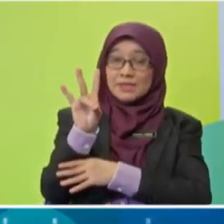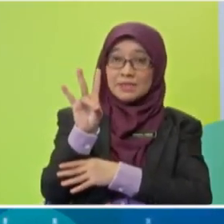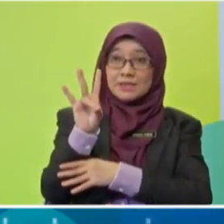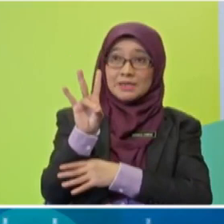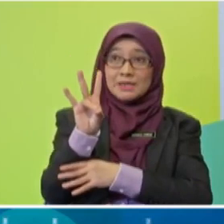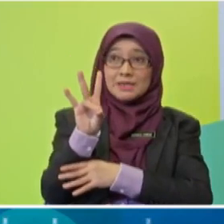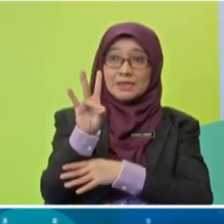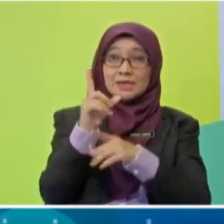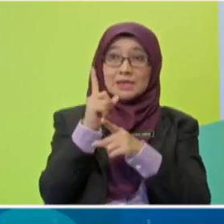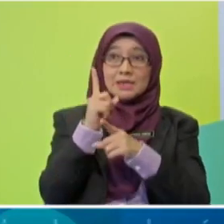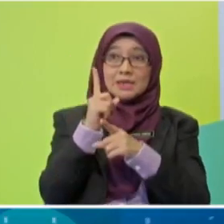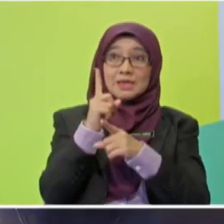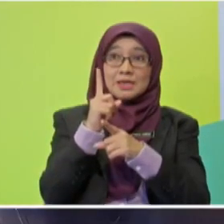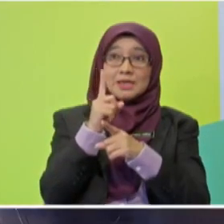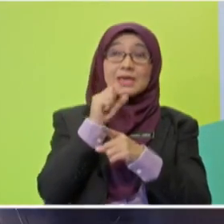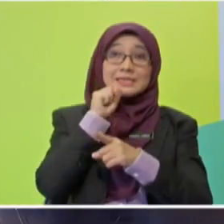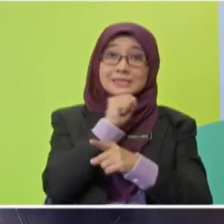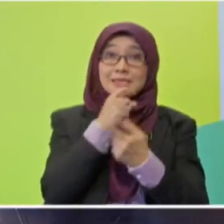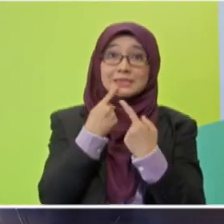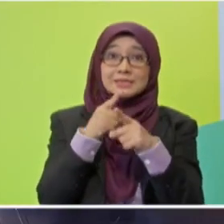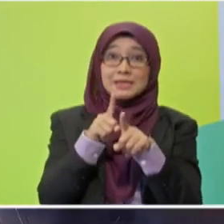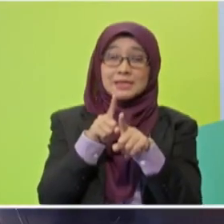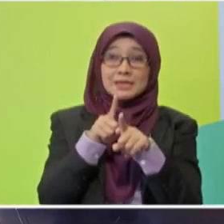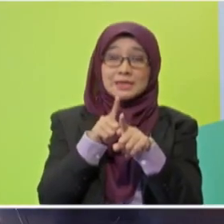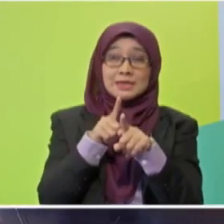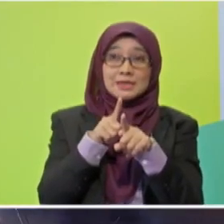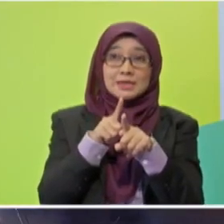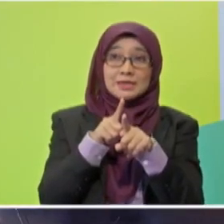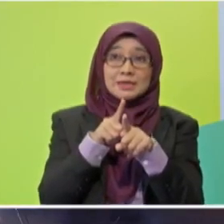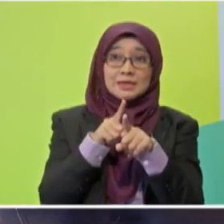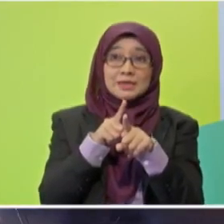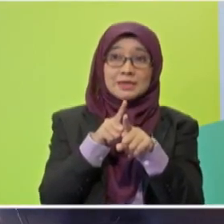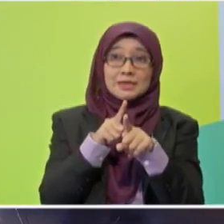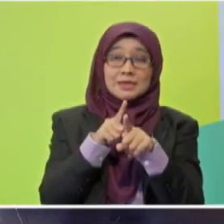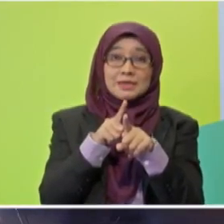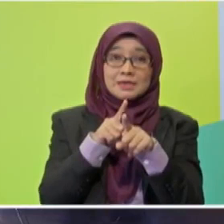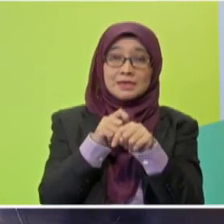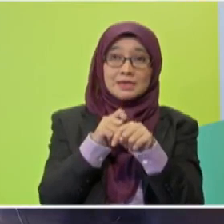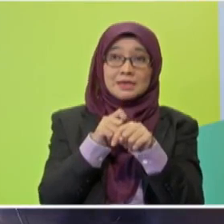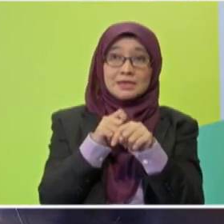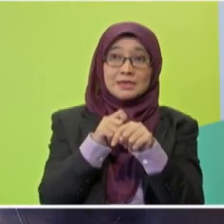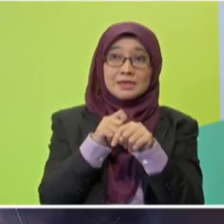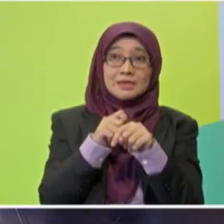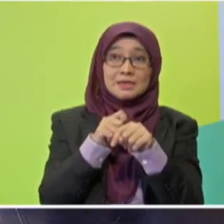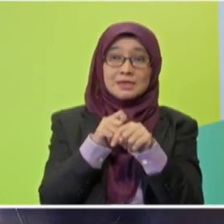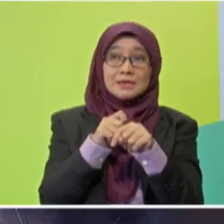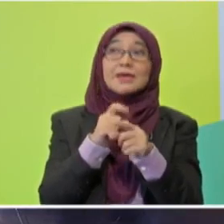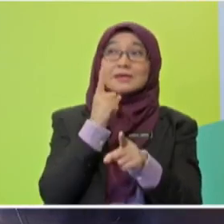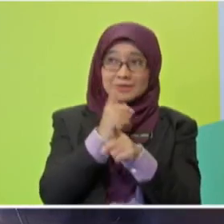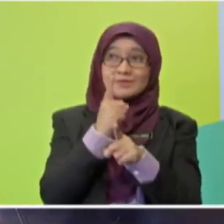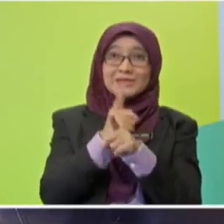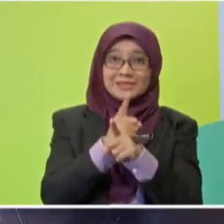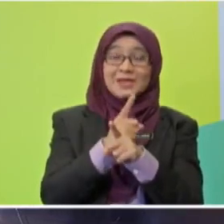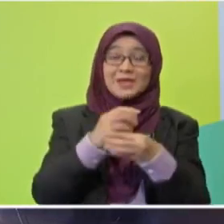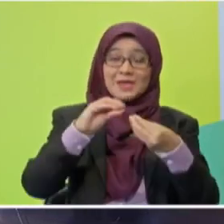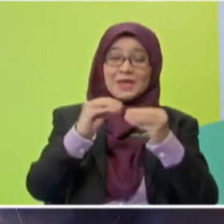2.97. Is that from correct? From Sri. Sri. Okay. Sri reserve for the heart as well. Okay, so Sri, Number I'm 2,